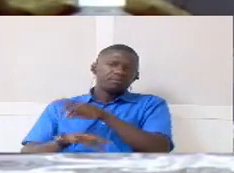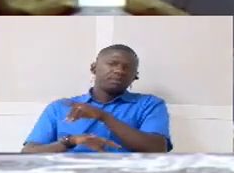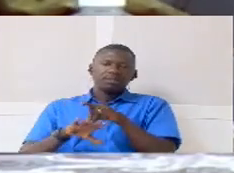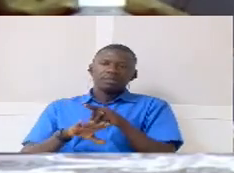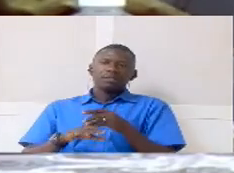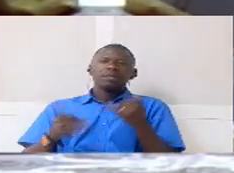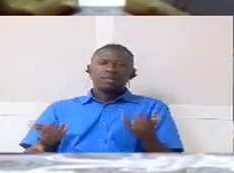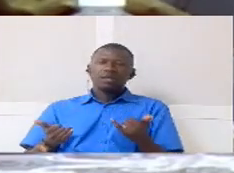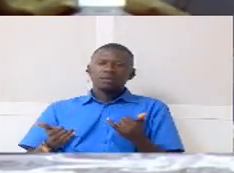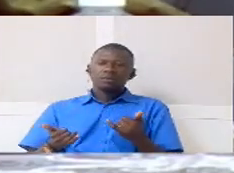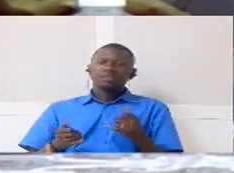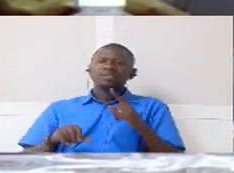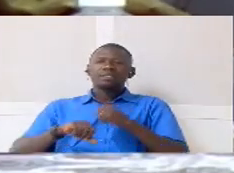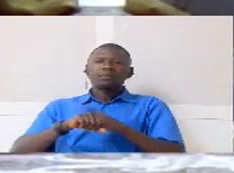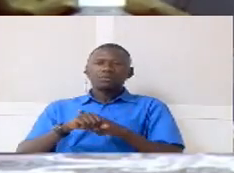ever since you became